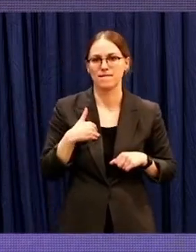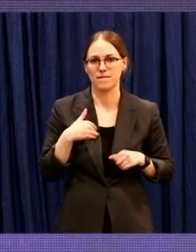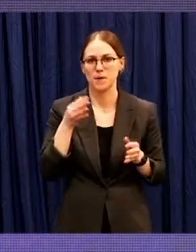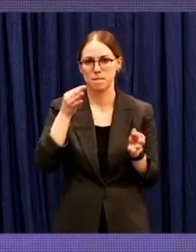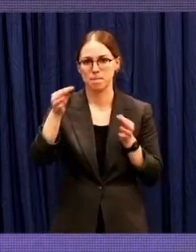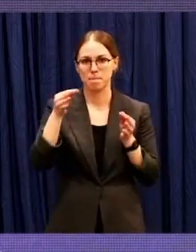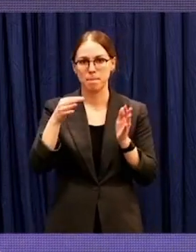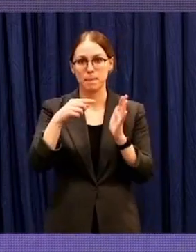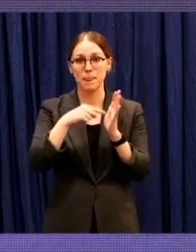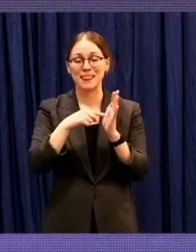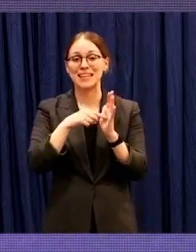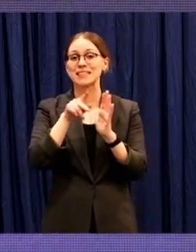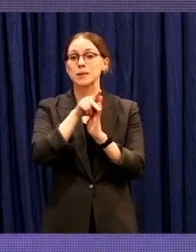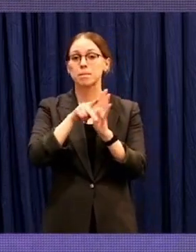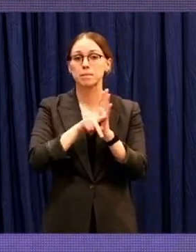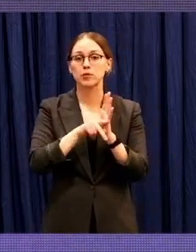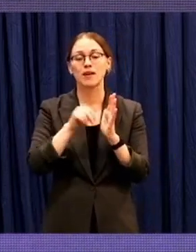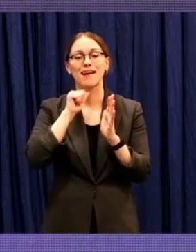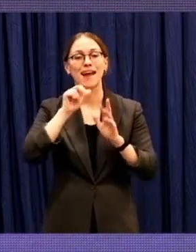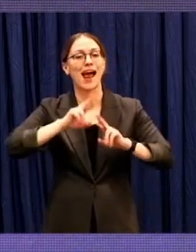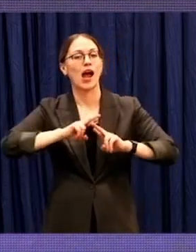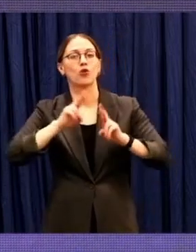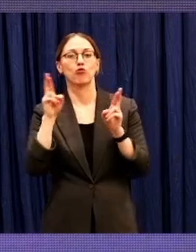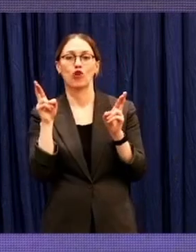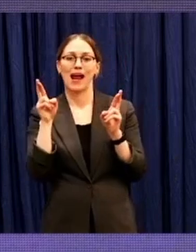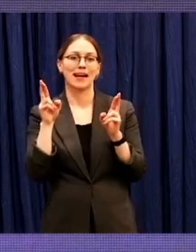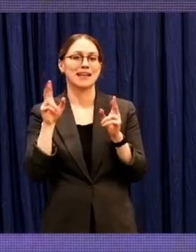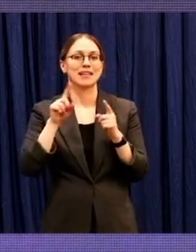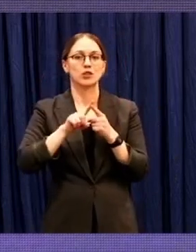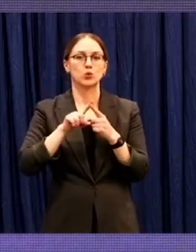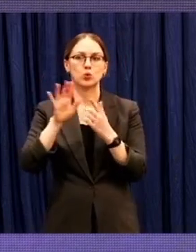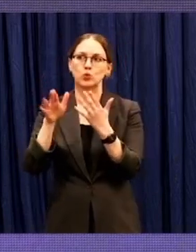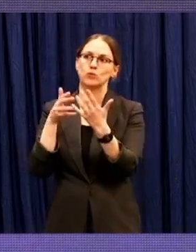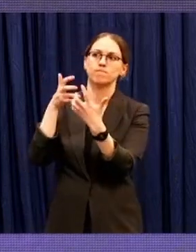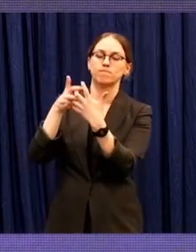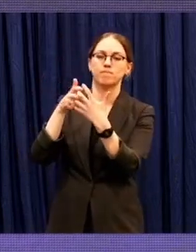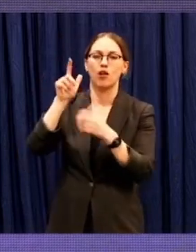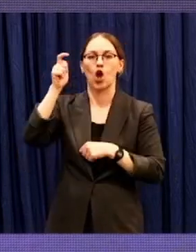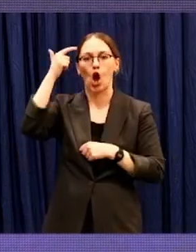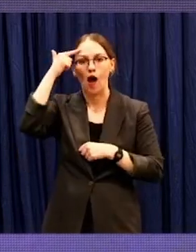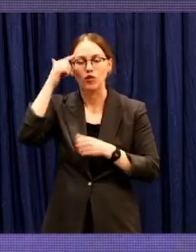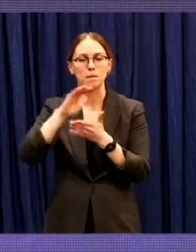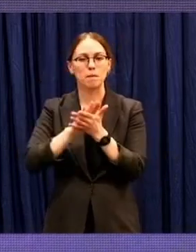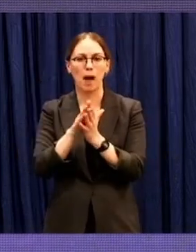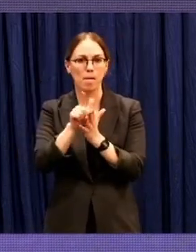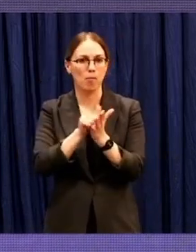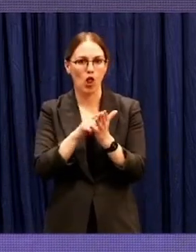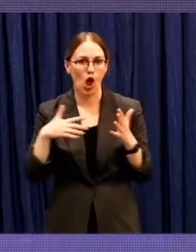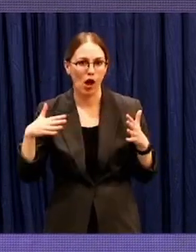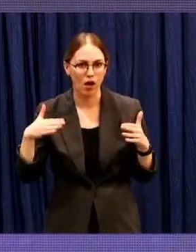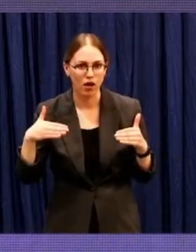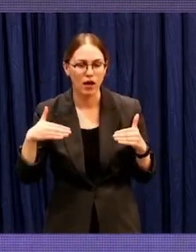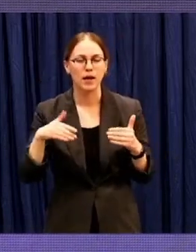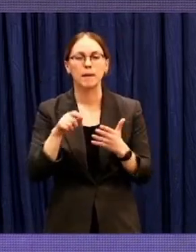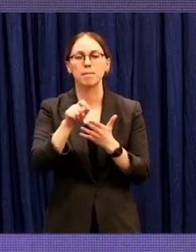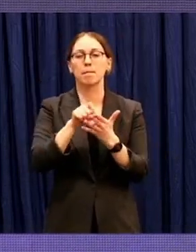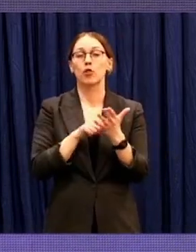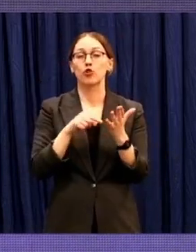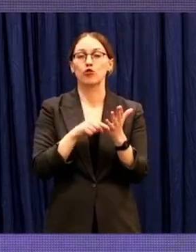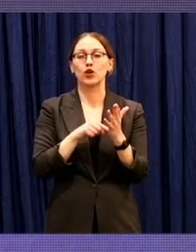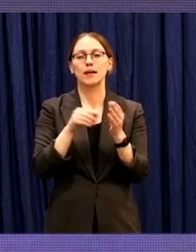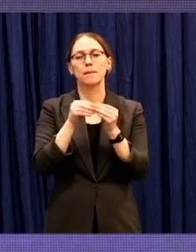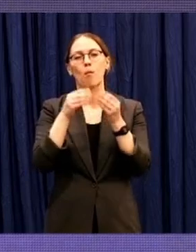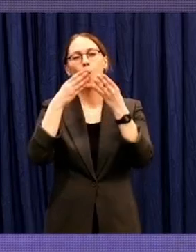of principles that are not ready to adopt government regulations or rulemaking, but rather written broadly in a sense